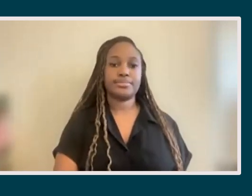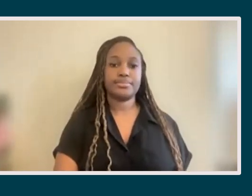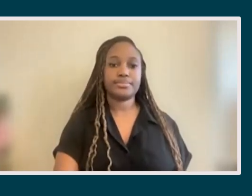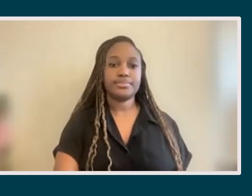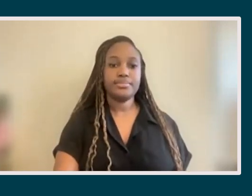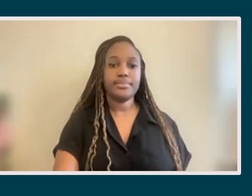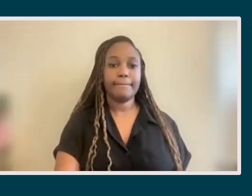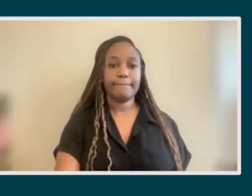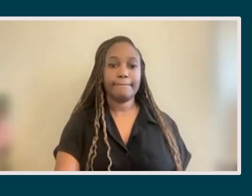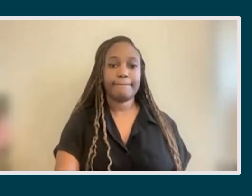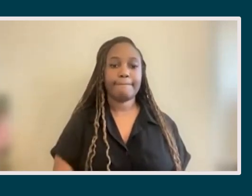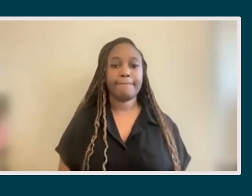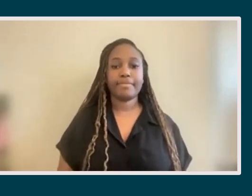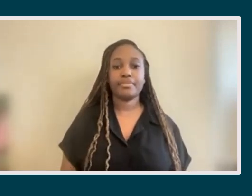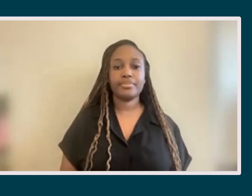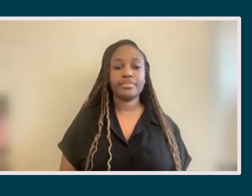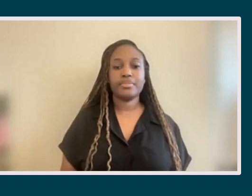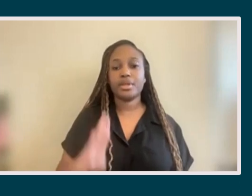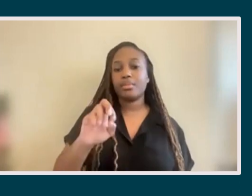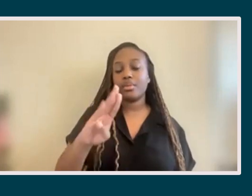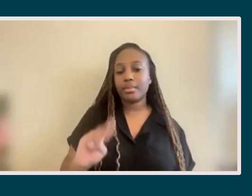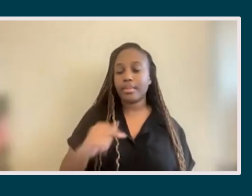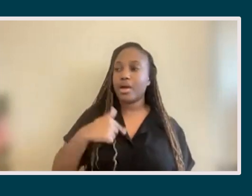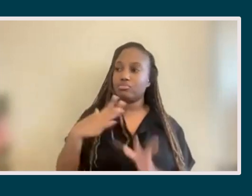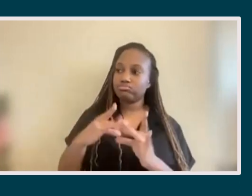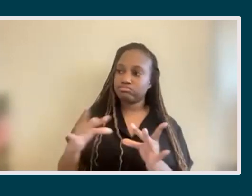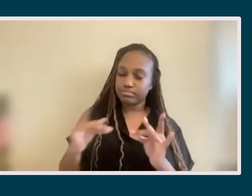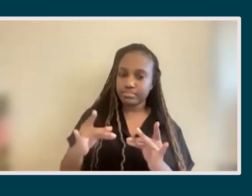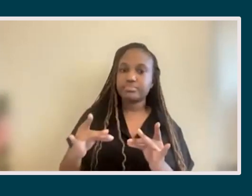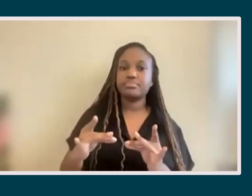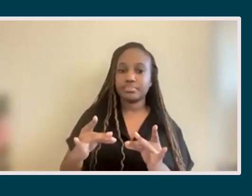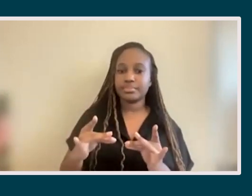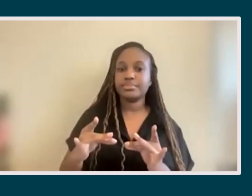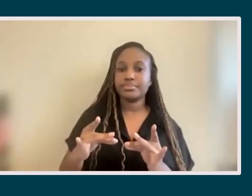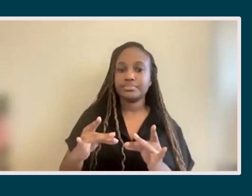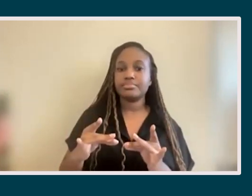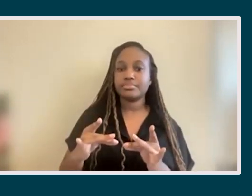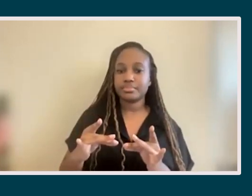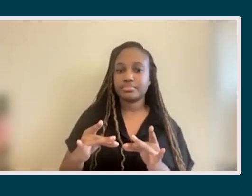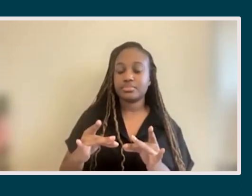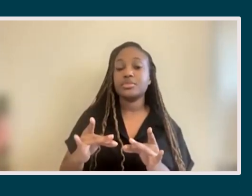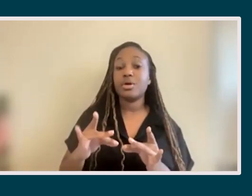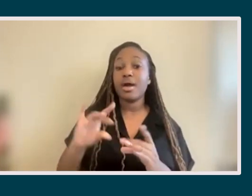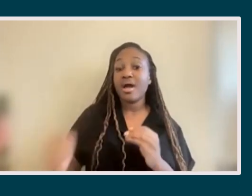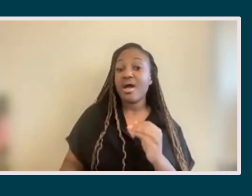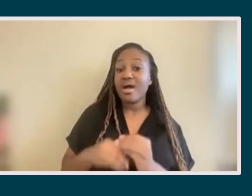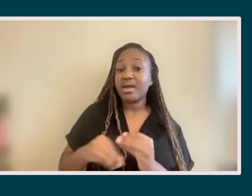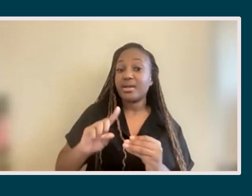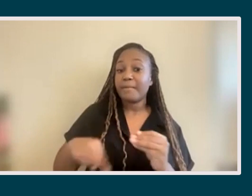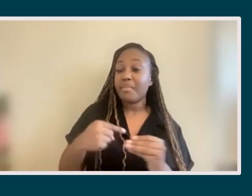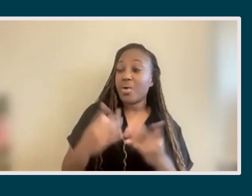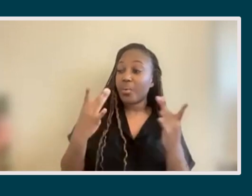This is Barb Chamberlain. I'll share an initial thought, springboarding off what Laura said about her Buddhist